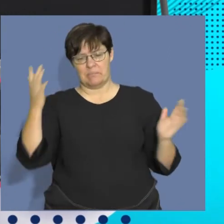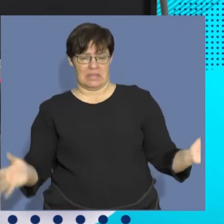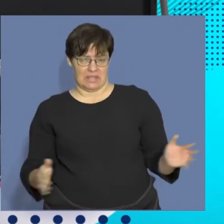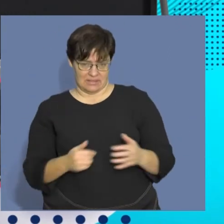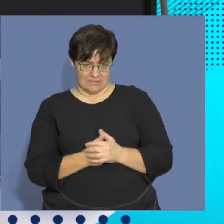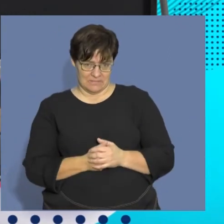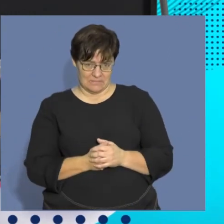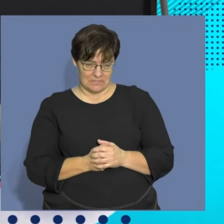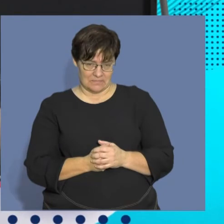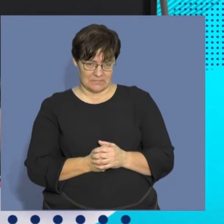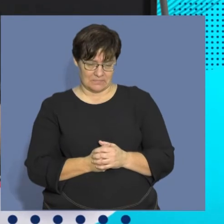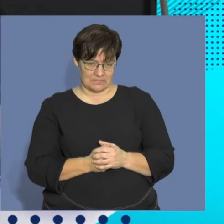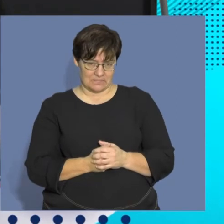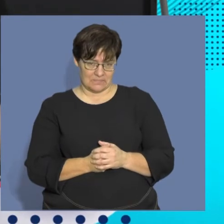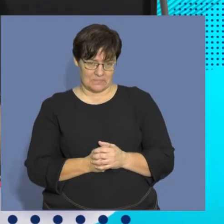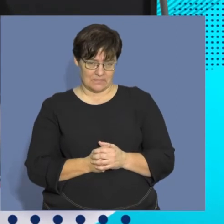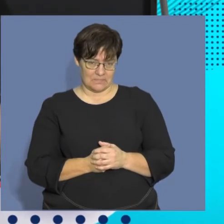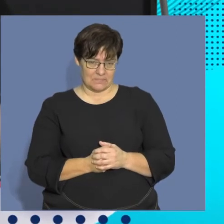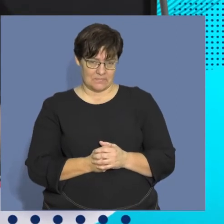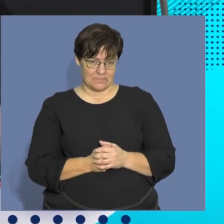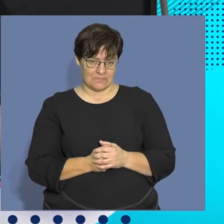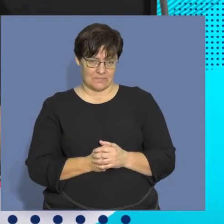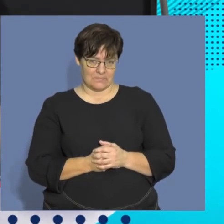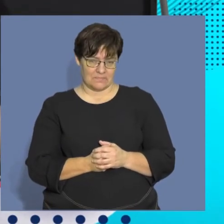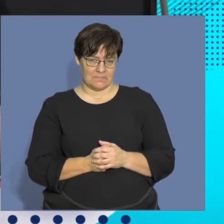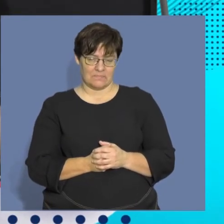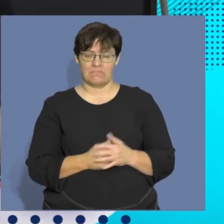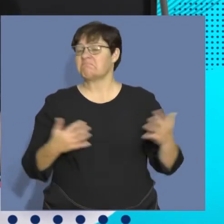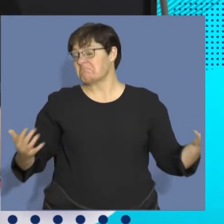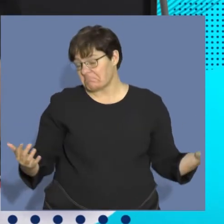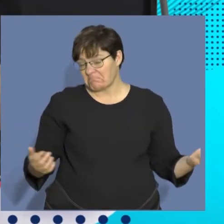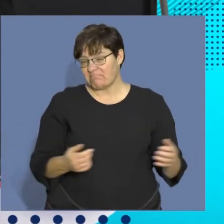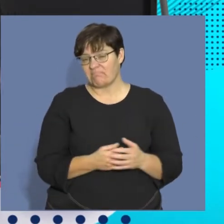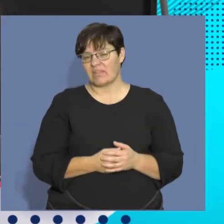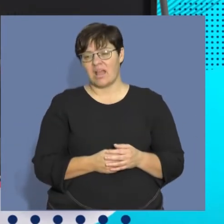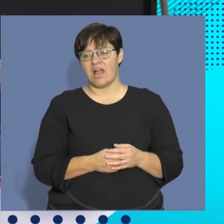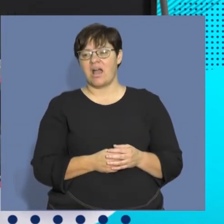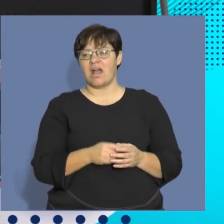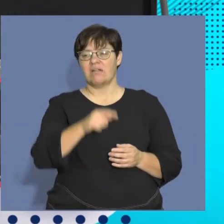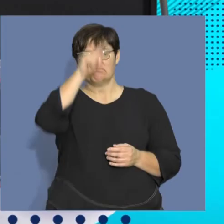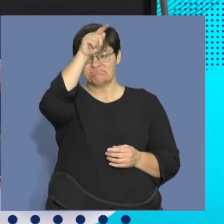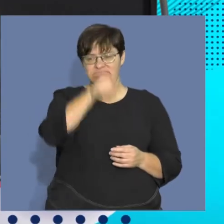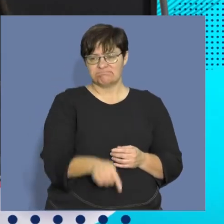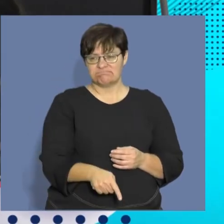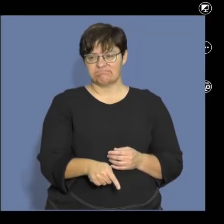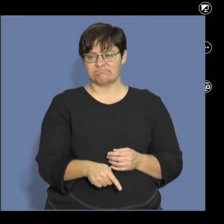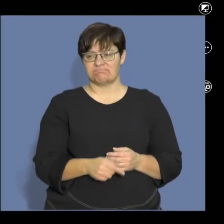in infectious or communicable diseases. So these are